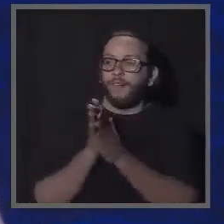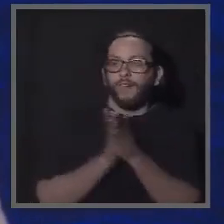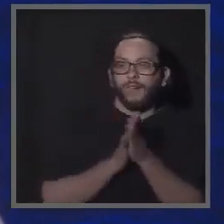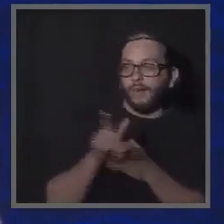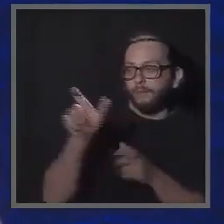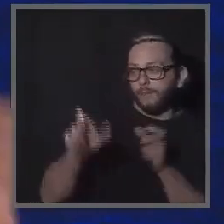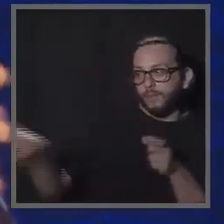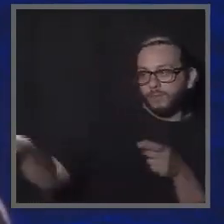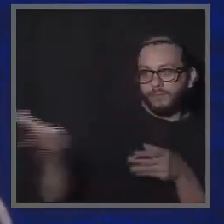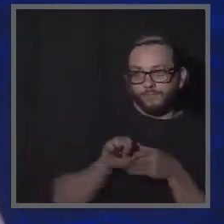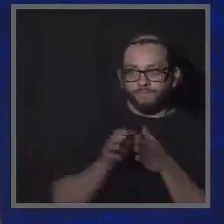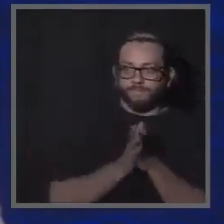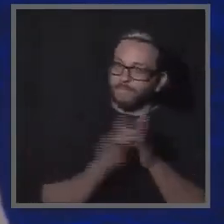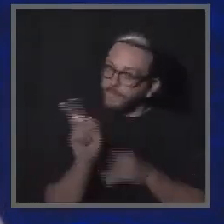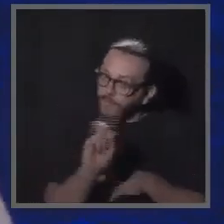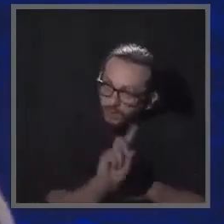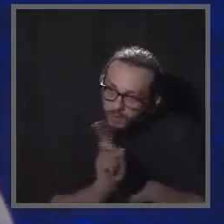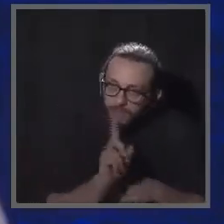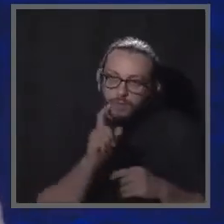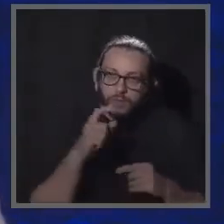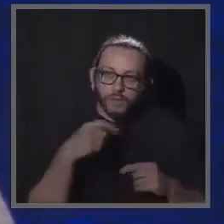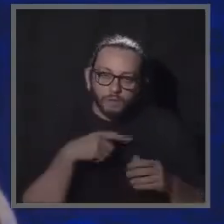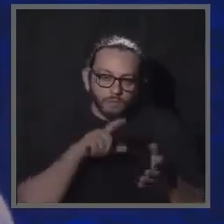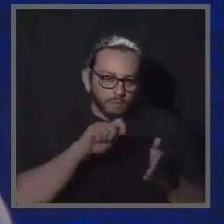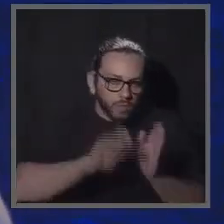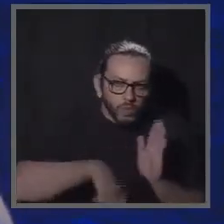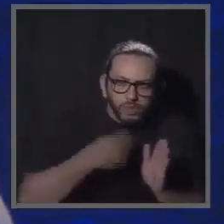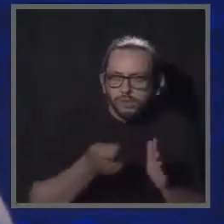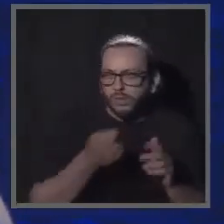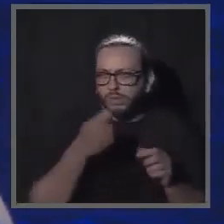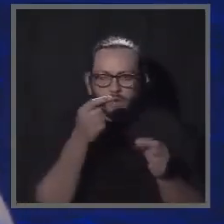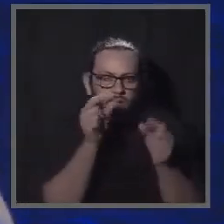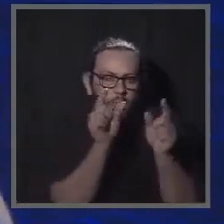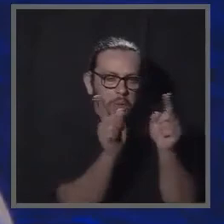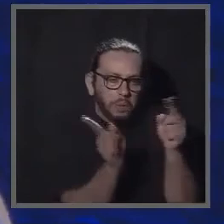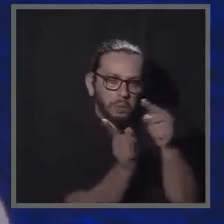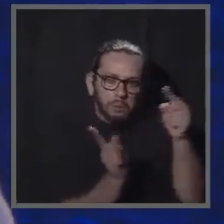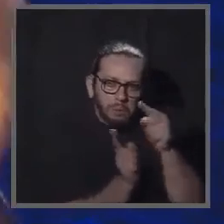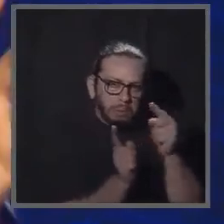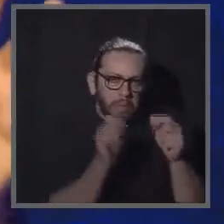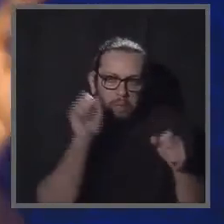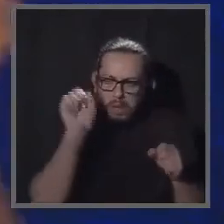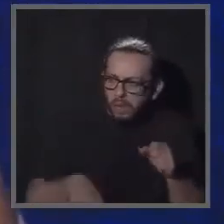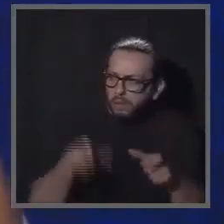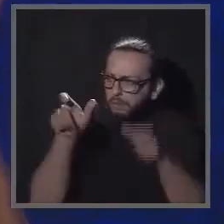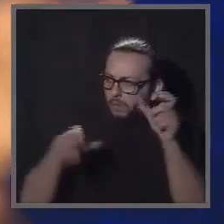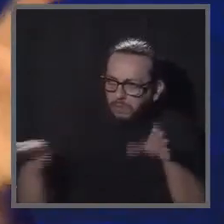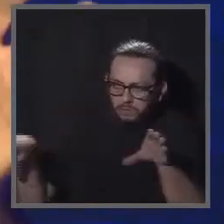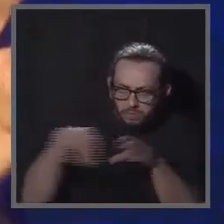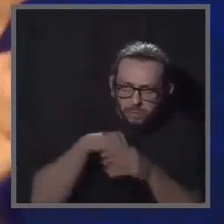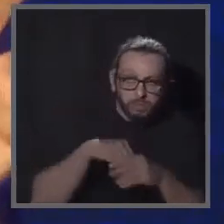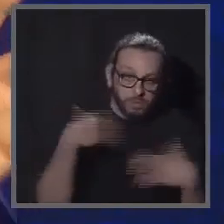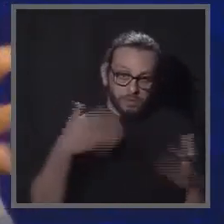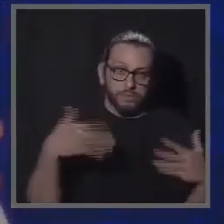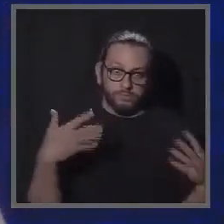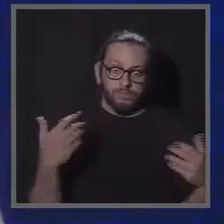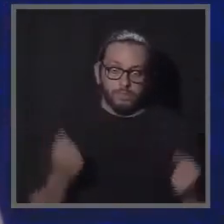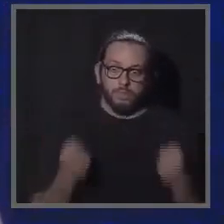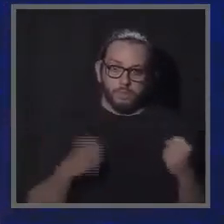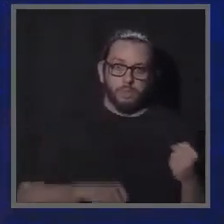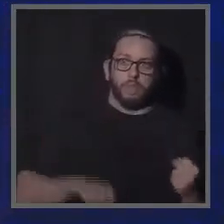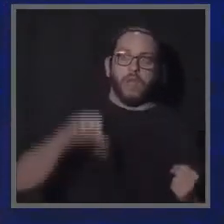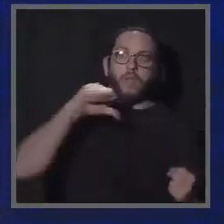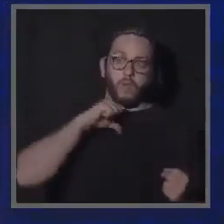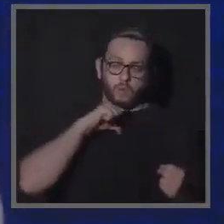instrument. Even if it is just a very specific project, they can be filled with quality and